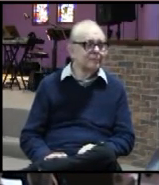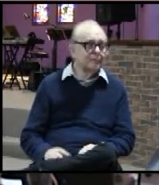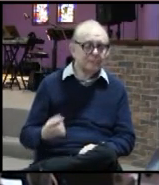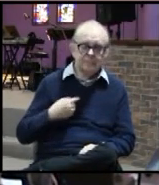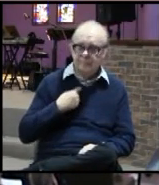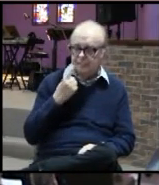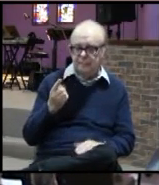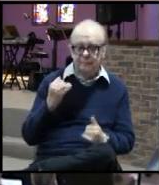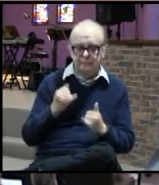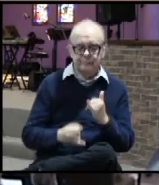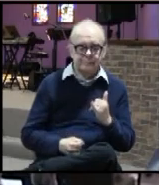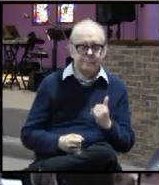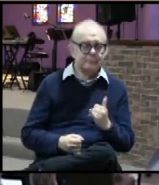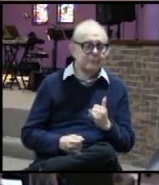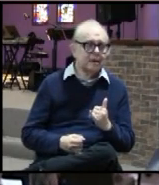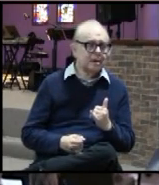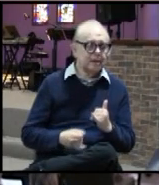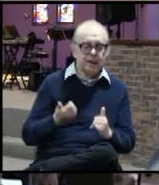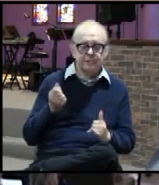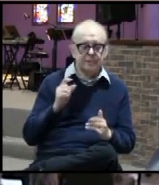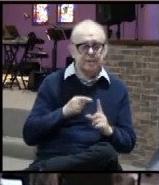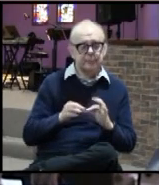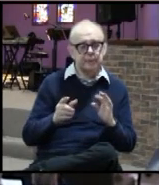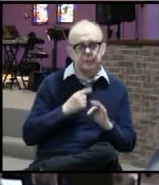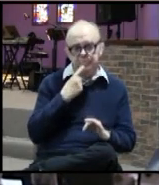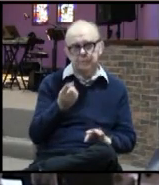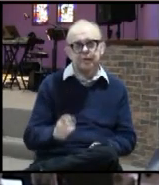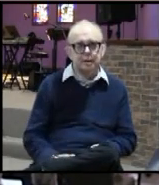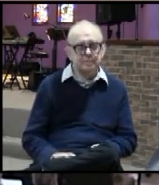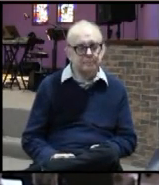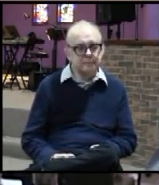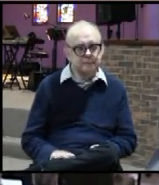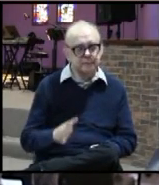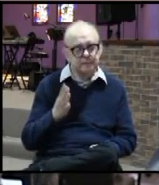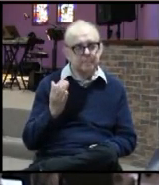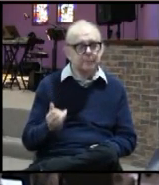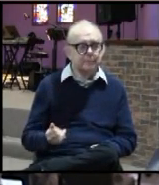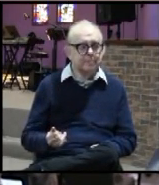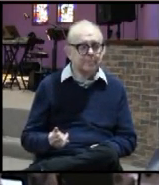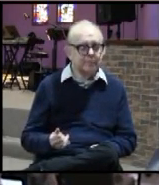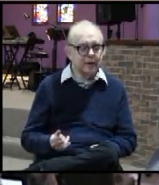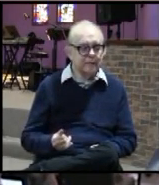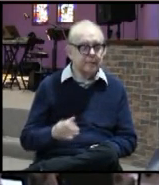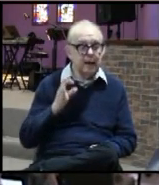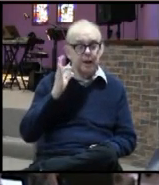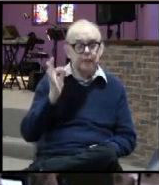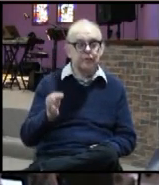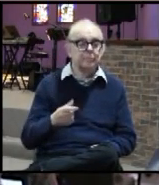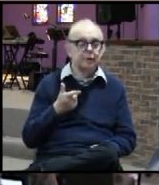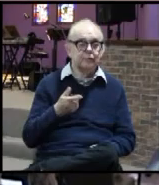tell you the last 10 sentences you said. Why? Because I heard that sermon 28 times.